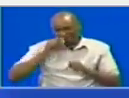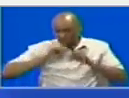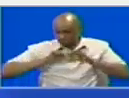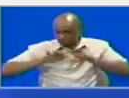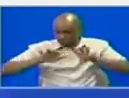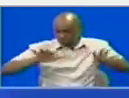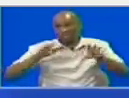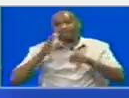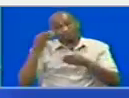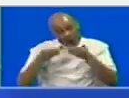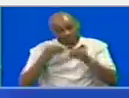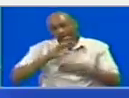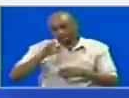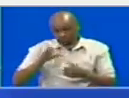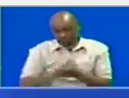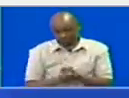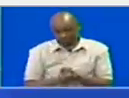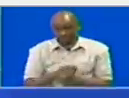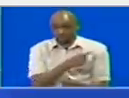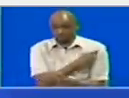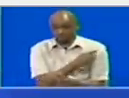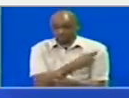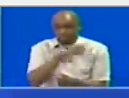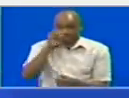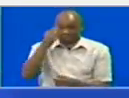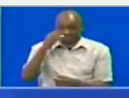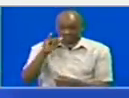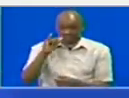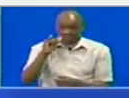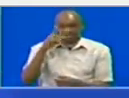AIDS in Busia County. Dr. Masi Korir, KTN News, from the county.